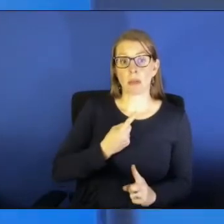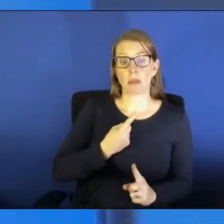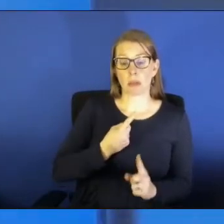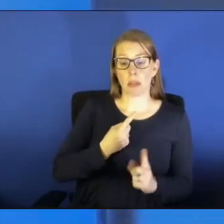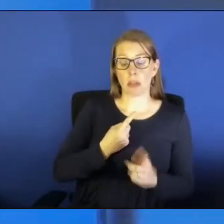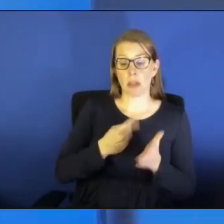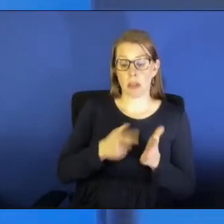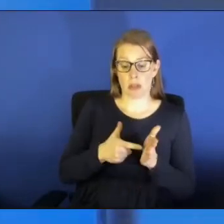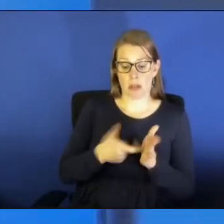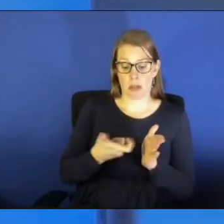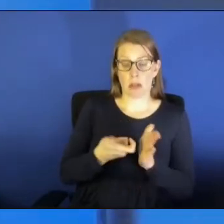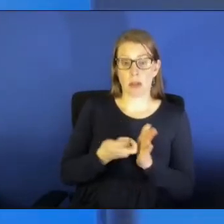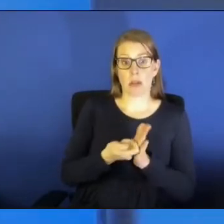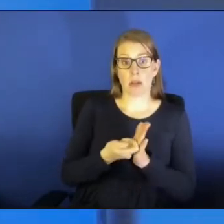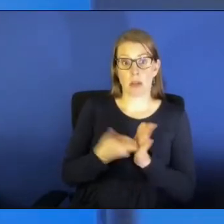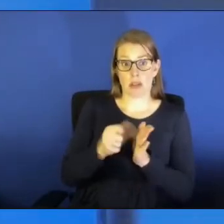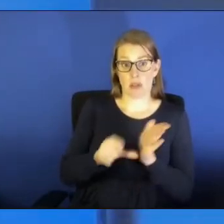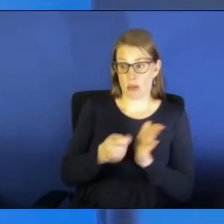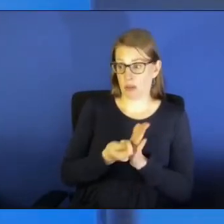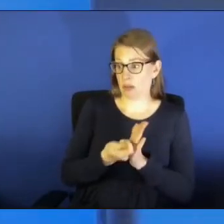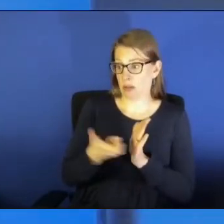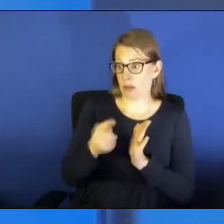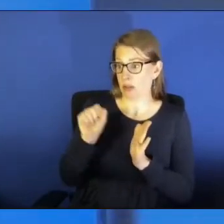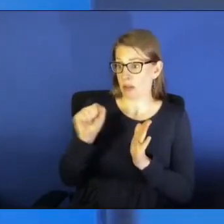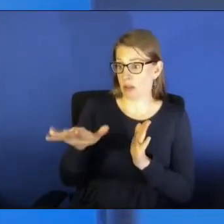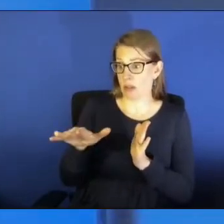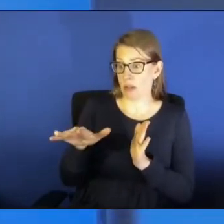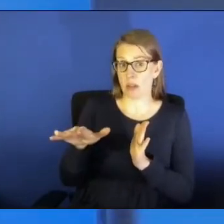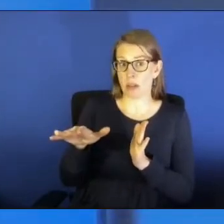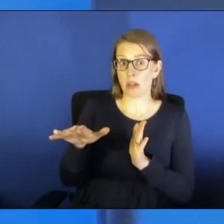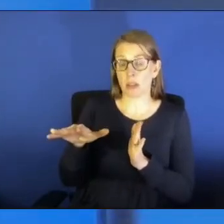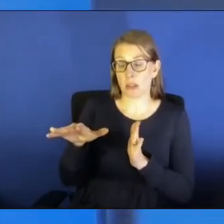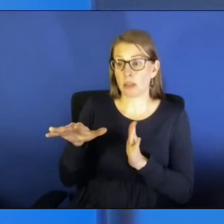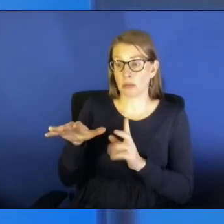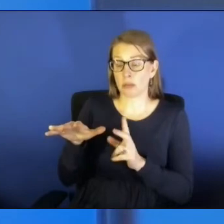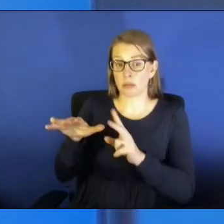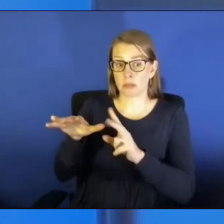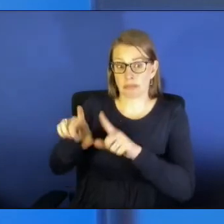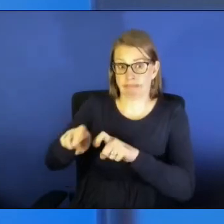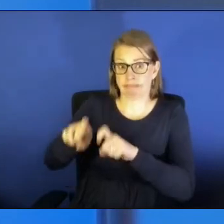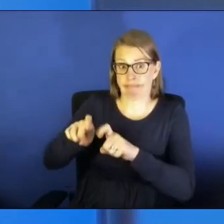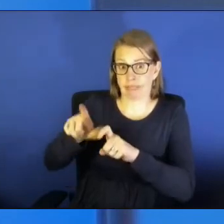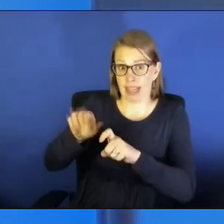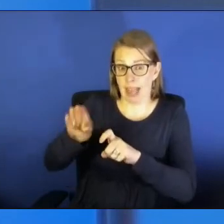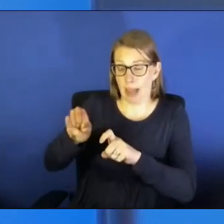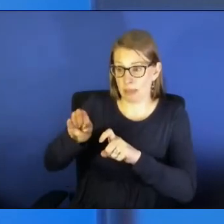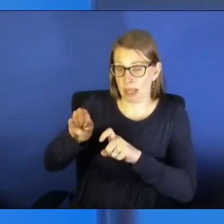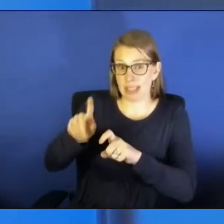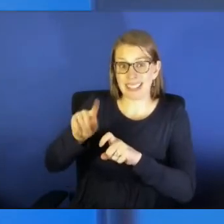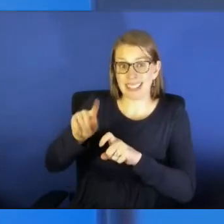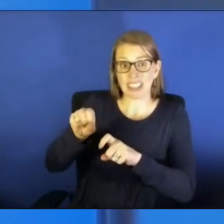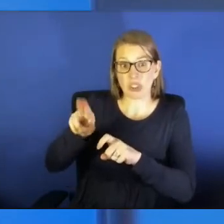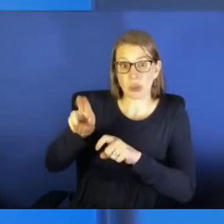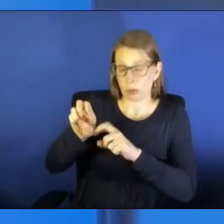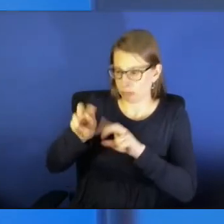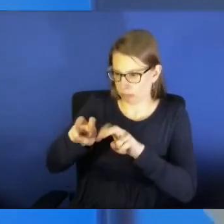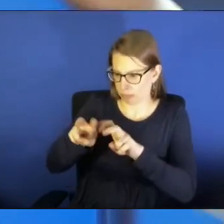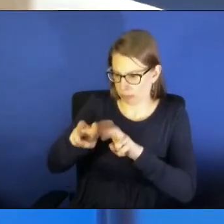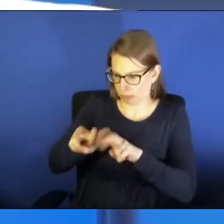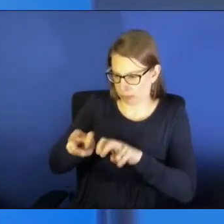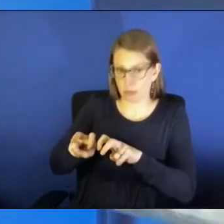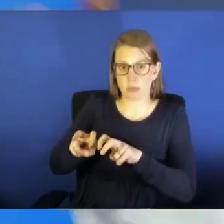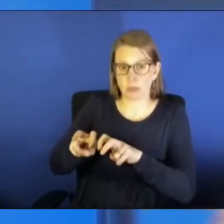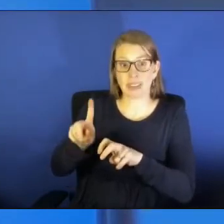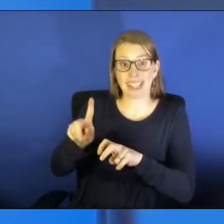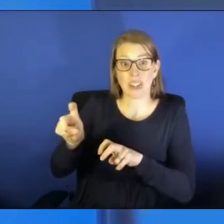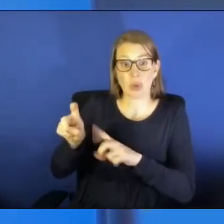to the pathology lab. The pathologists take the tissue that they need to make the diagnosis, so I can take care of you,